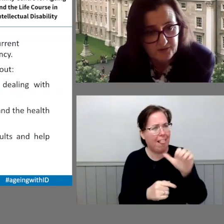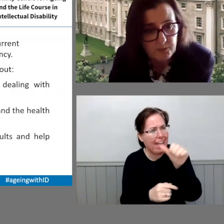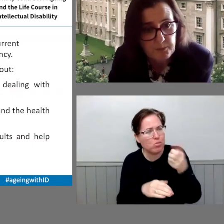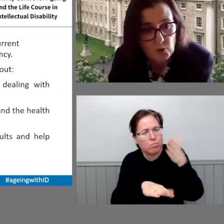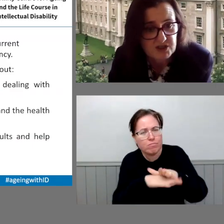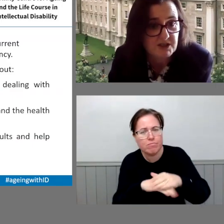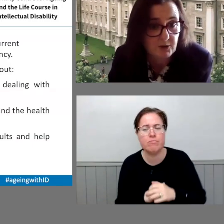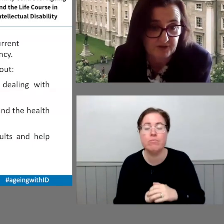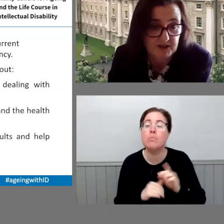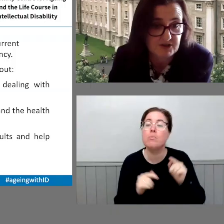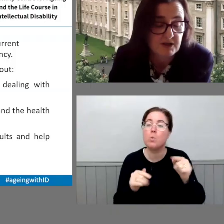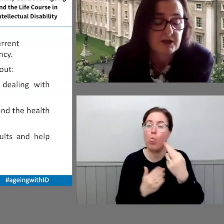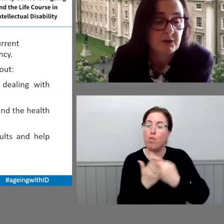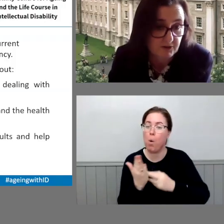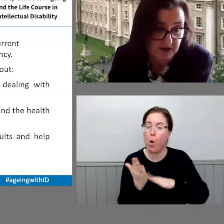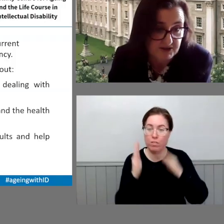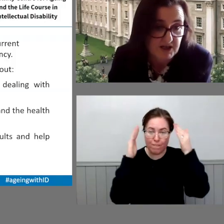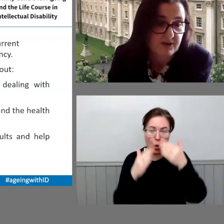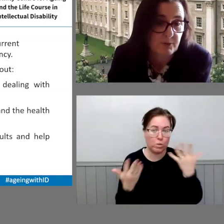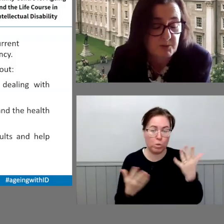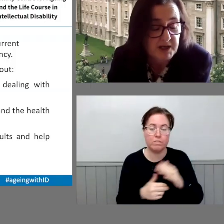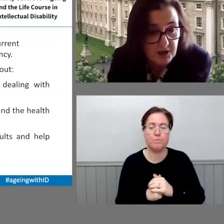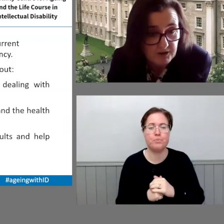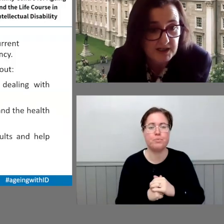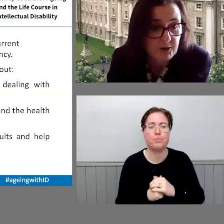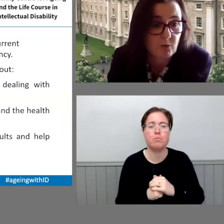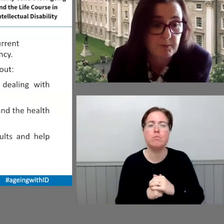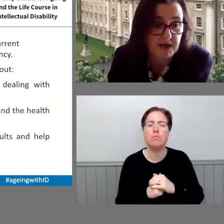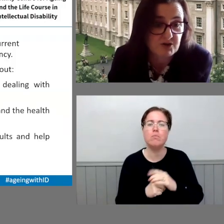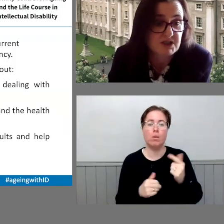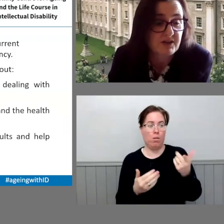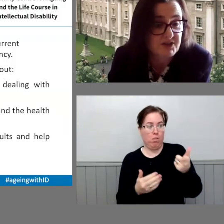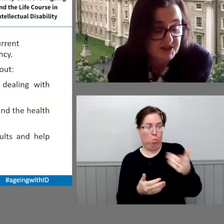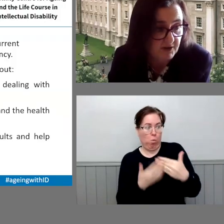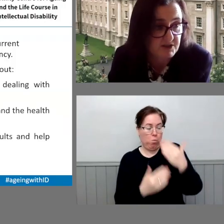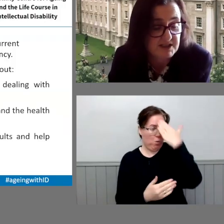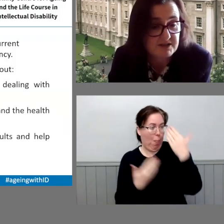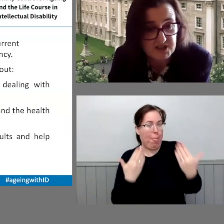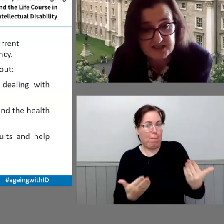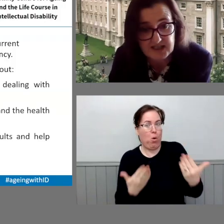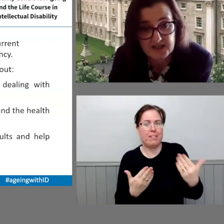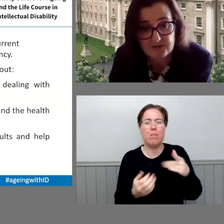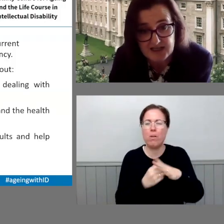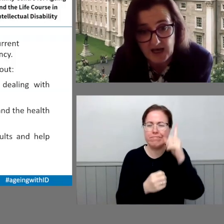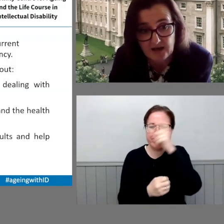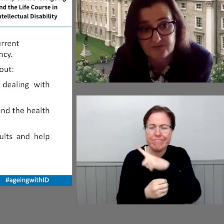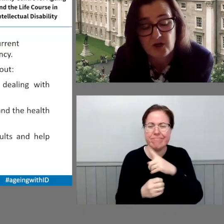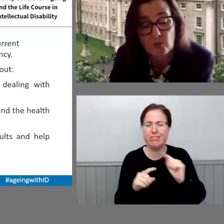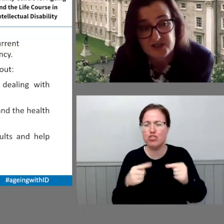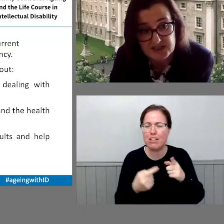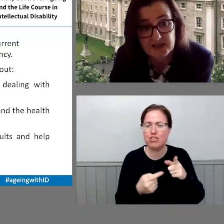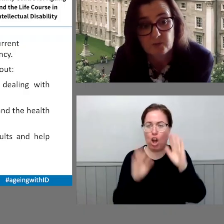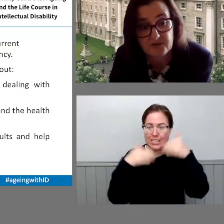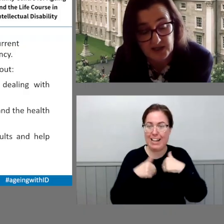So what this report looks at is what we currently know about the difficulties autistic adults